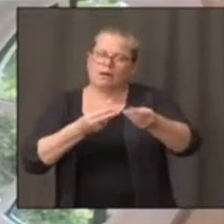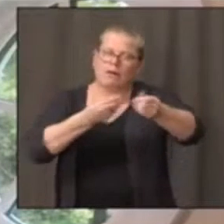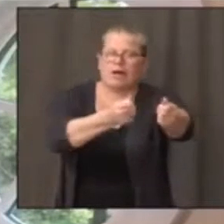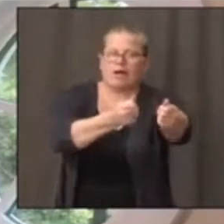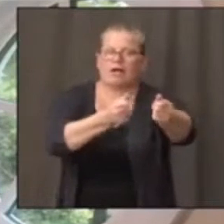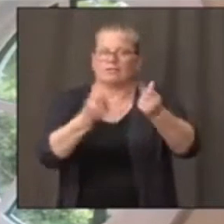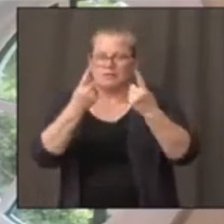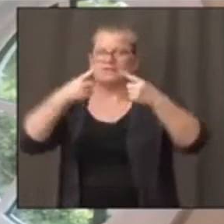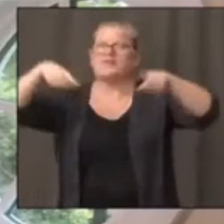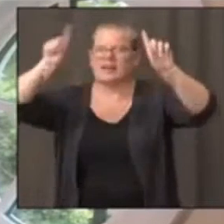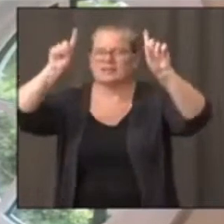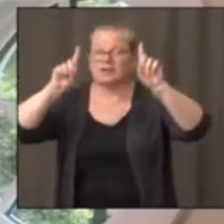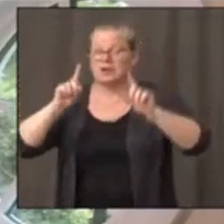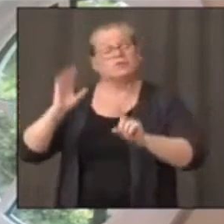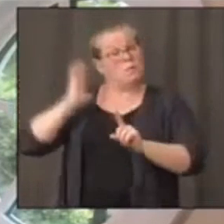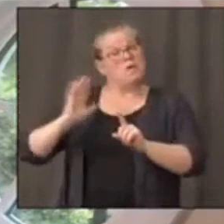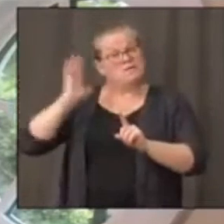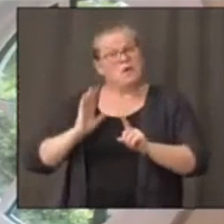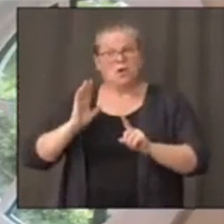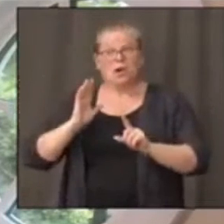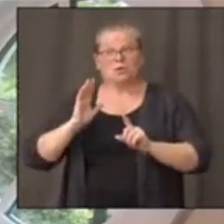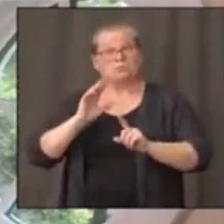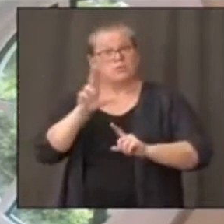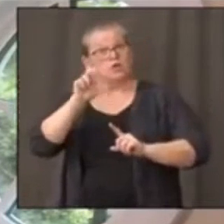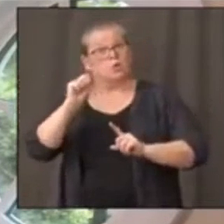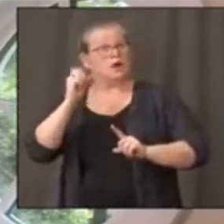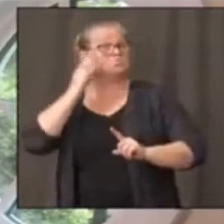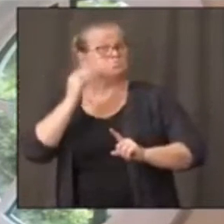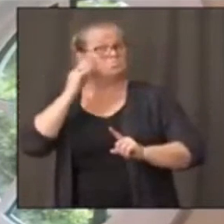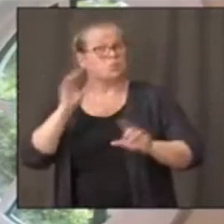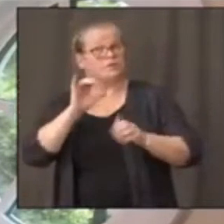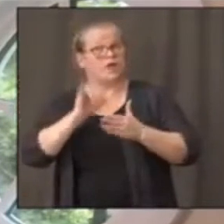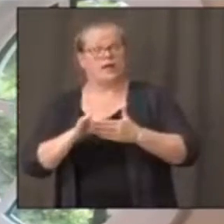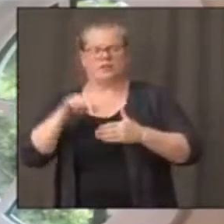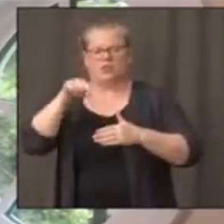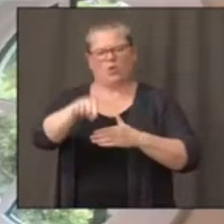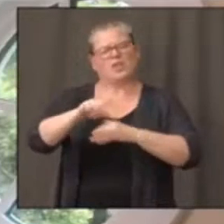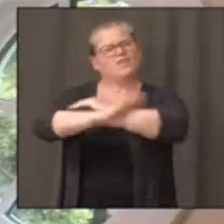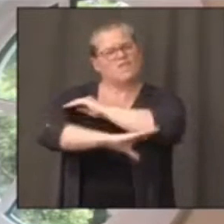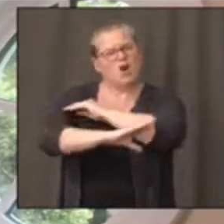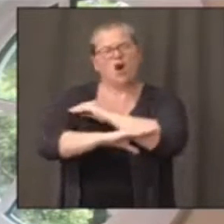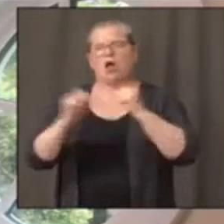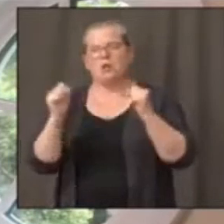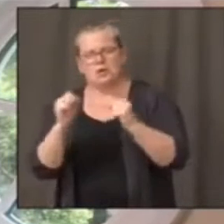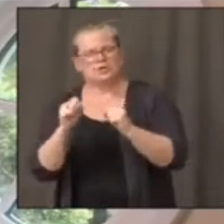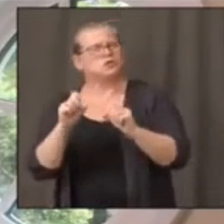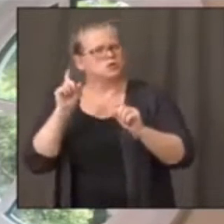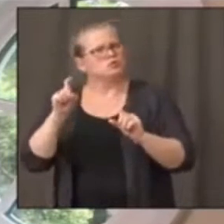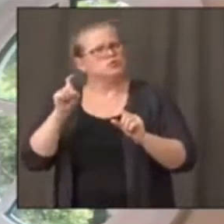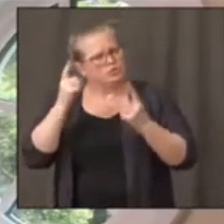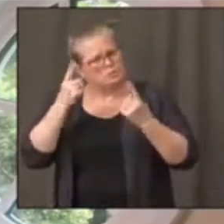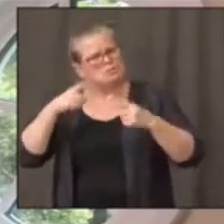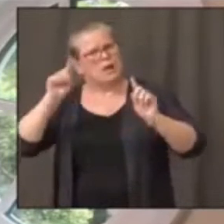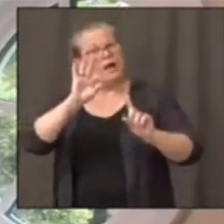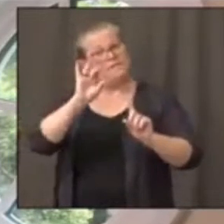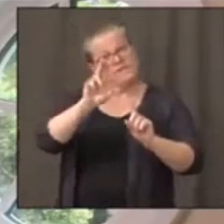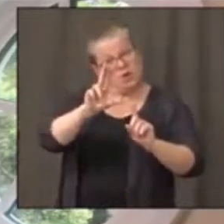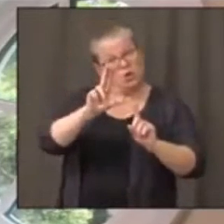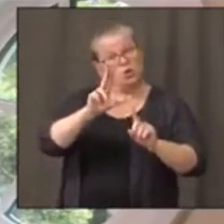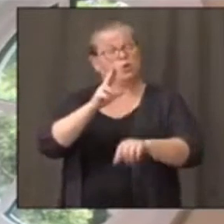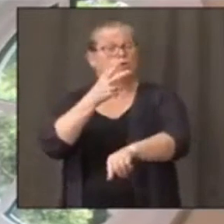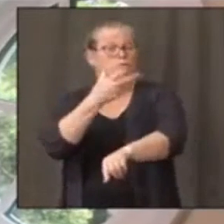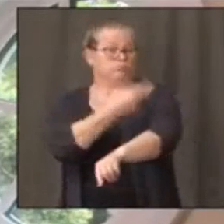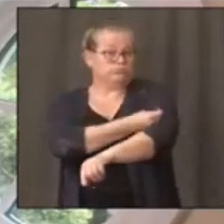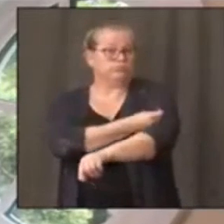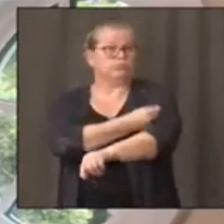we've done this before. We should be able to both deliver a flu vaccine this fall, winter, and then deliver a COVID vaccine if we're fortunate enough to have one. I